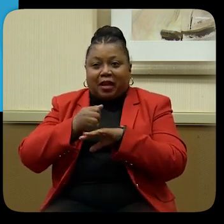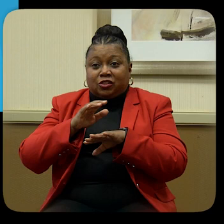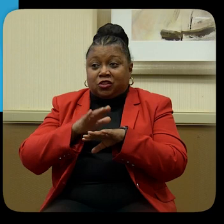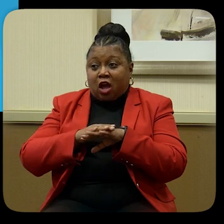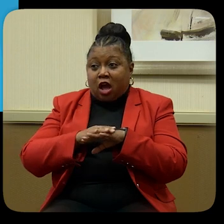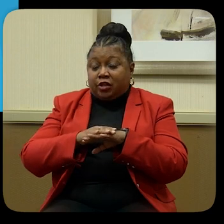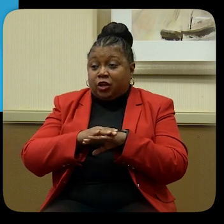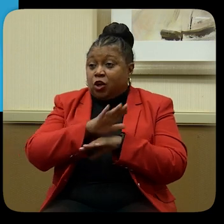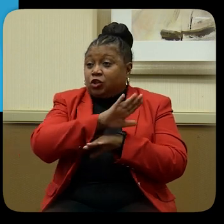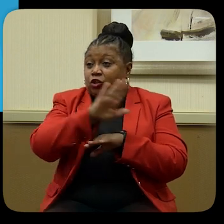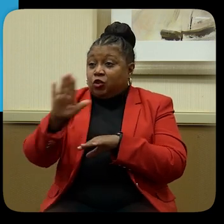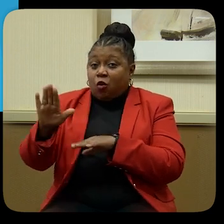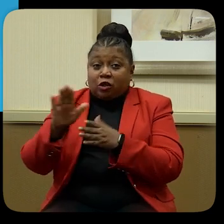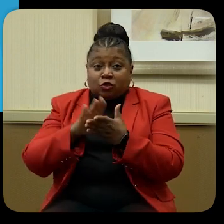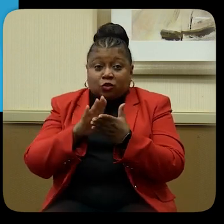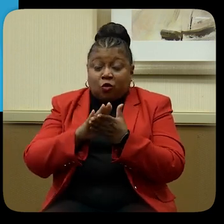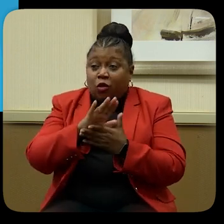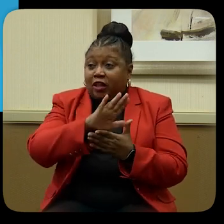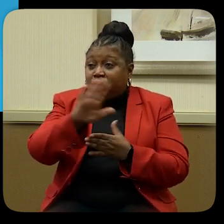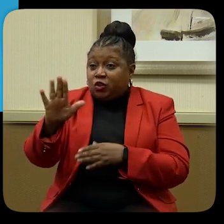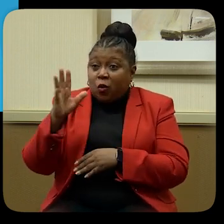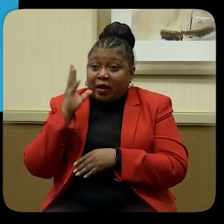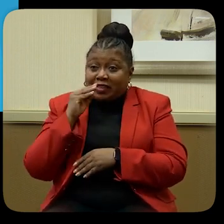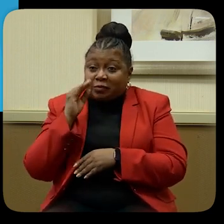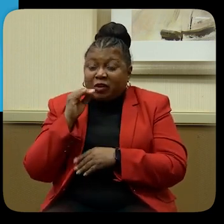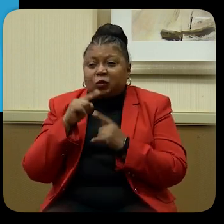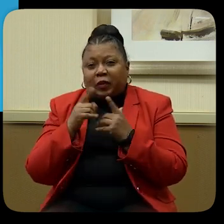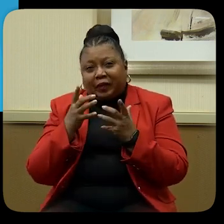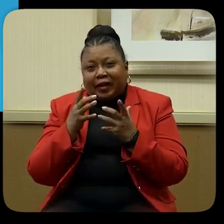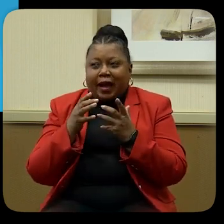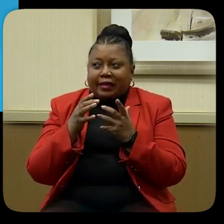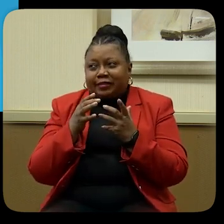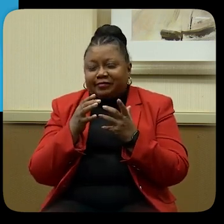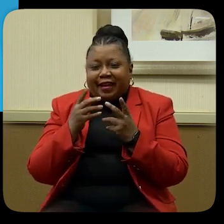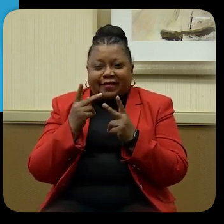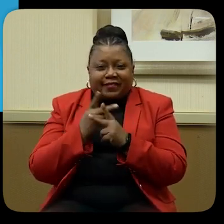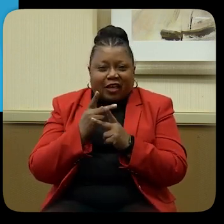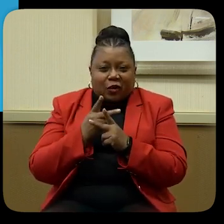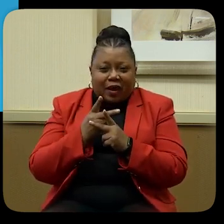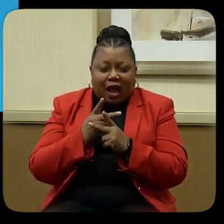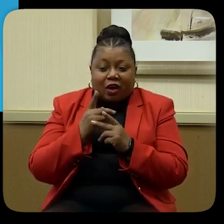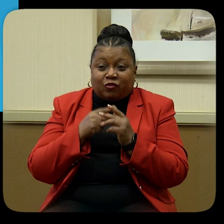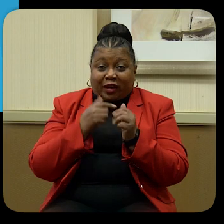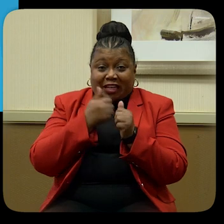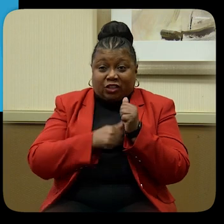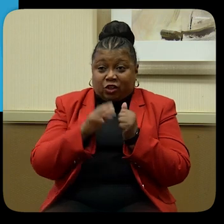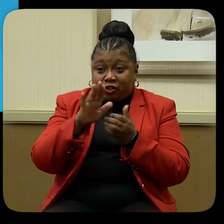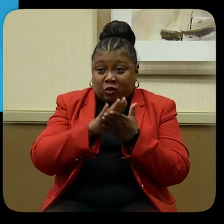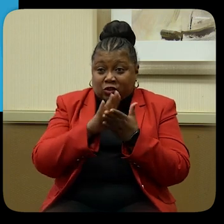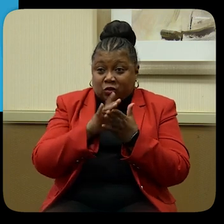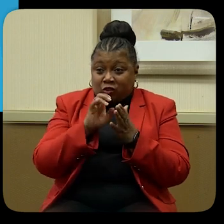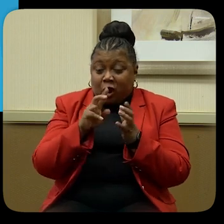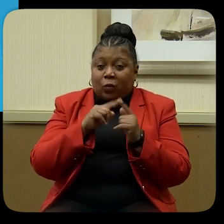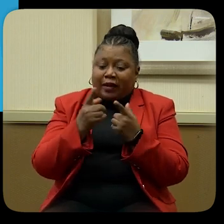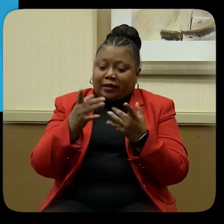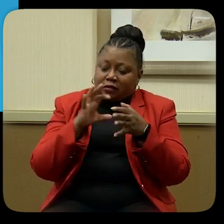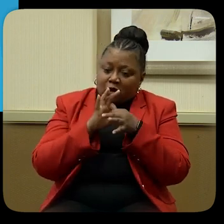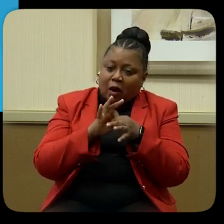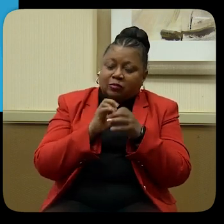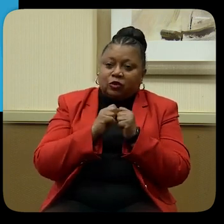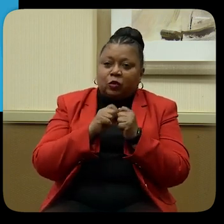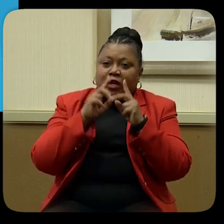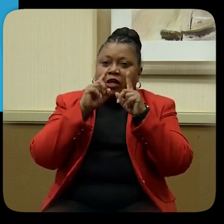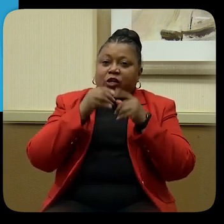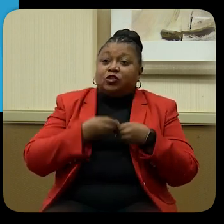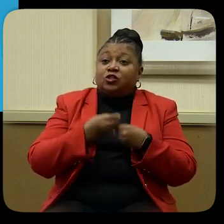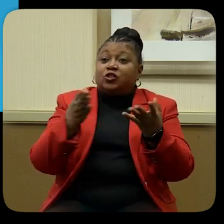your school and your experience, so we can kind of figure out where each of your schools are at when it comes to